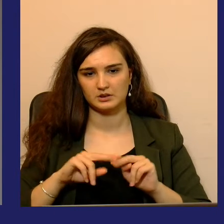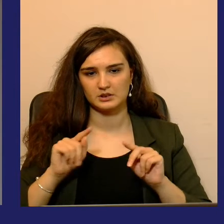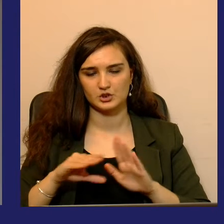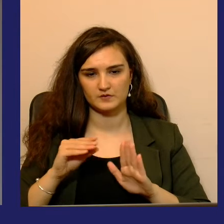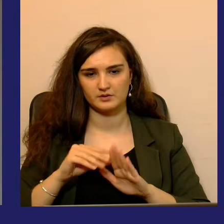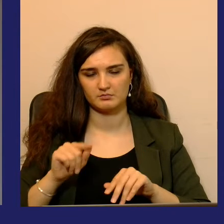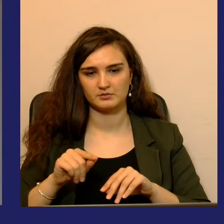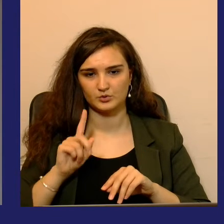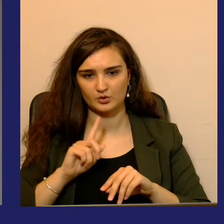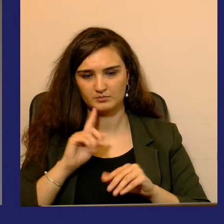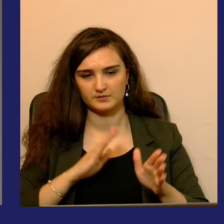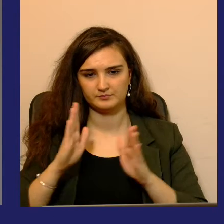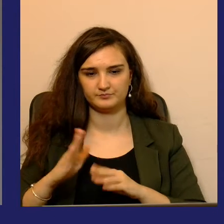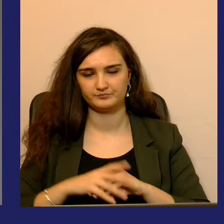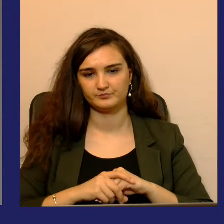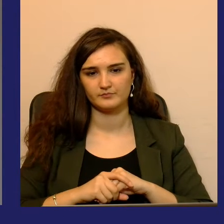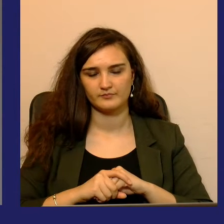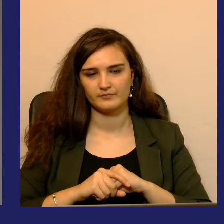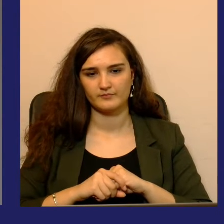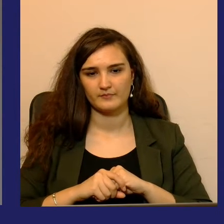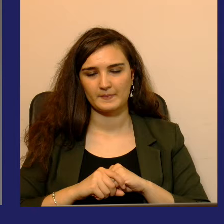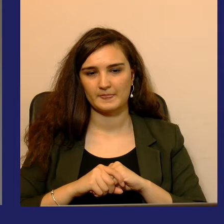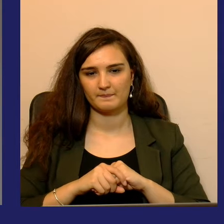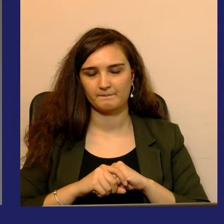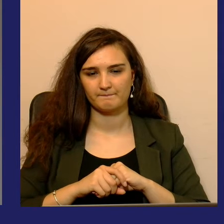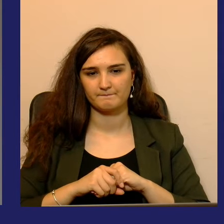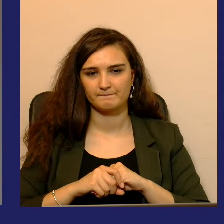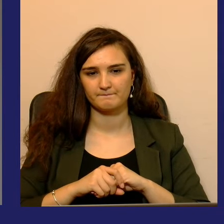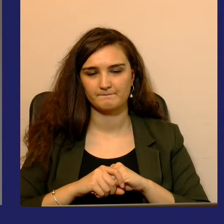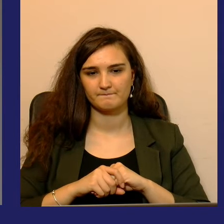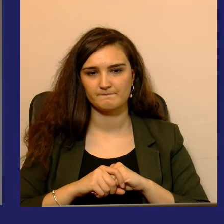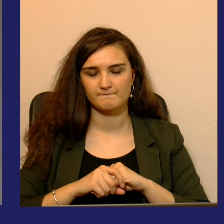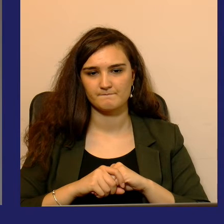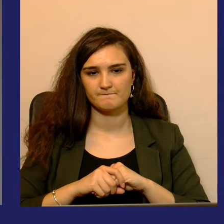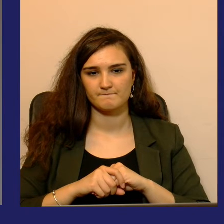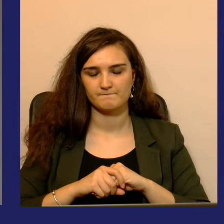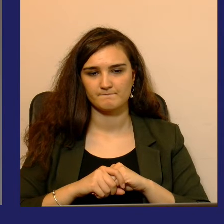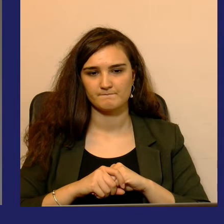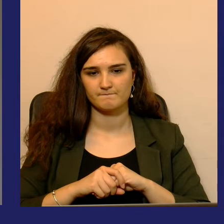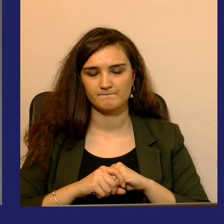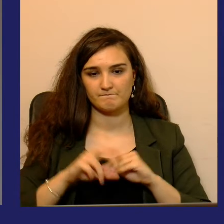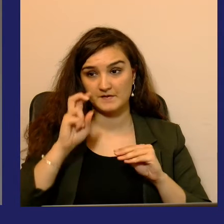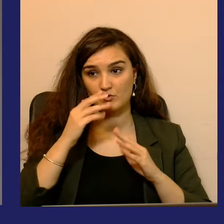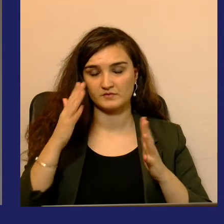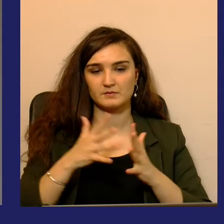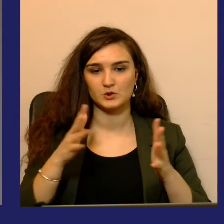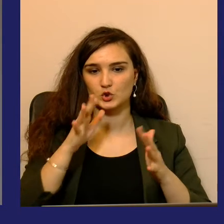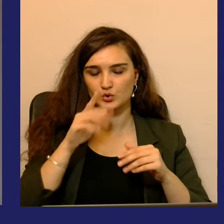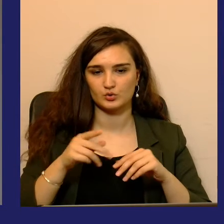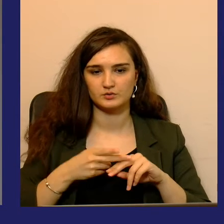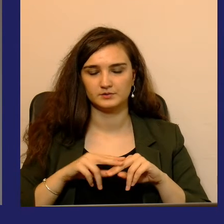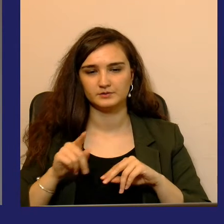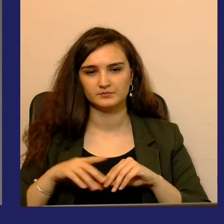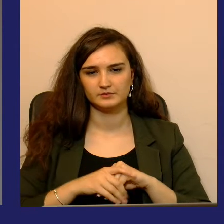more campaign time or more time for the government to potentially put in place types of spending